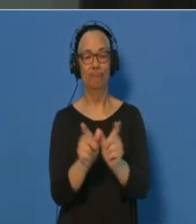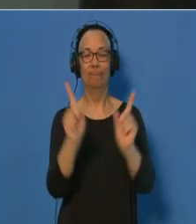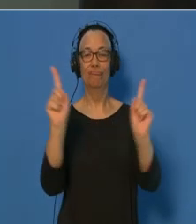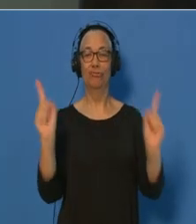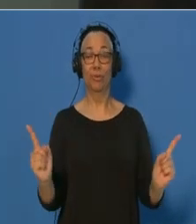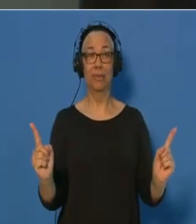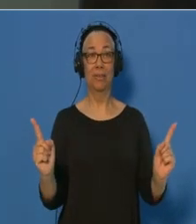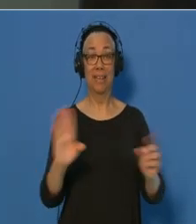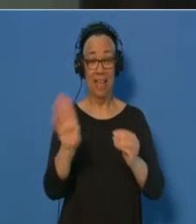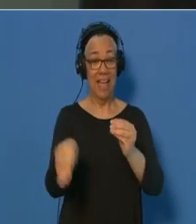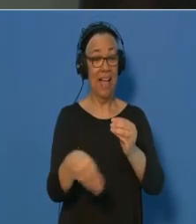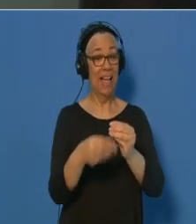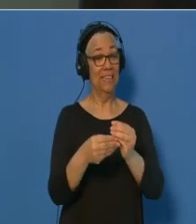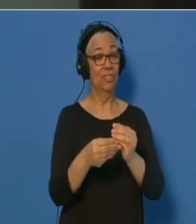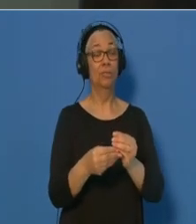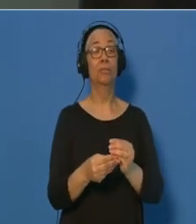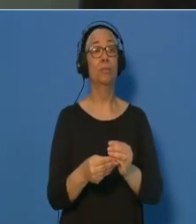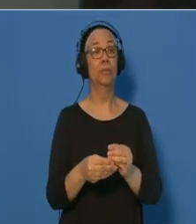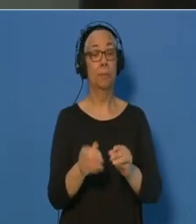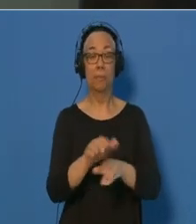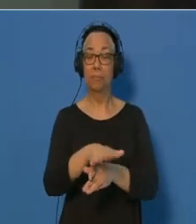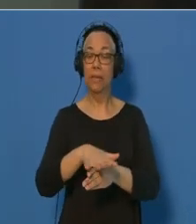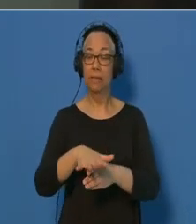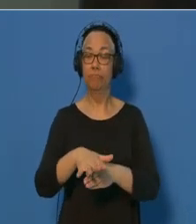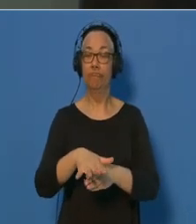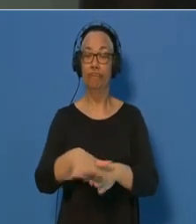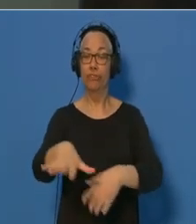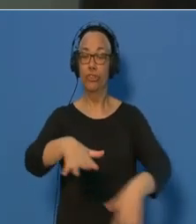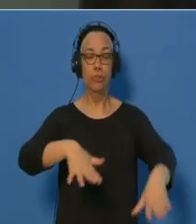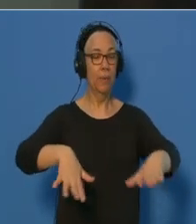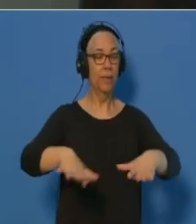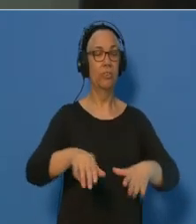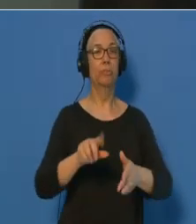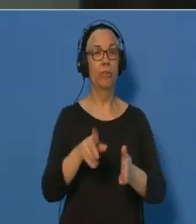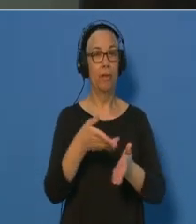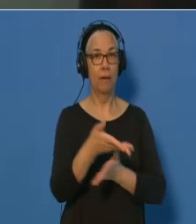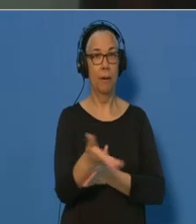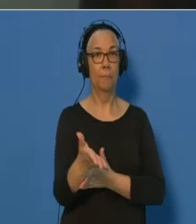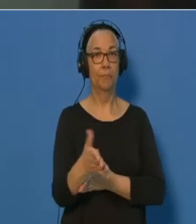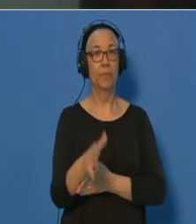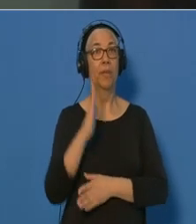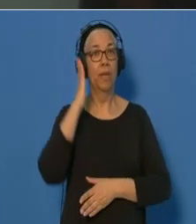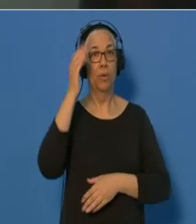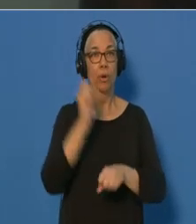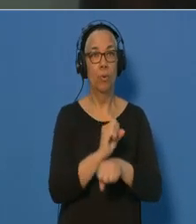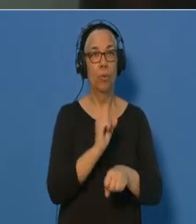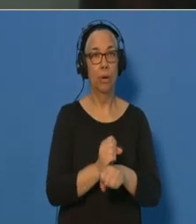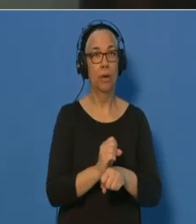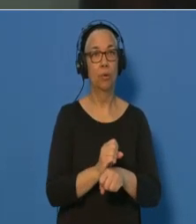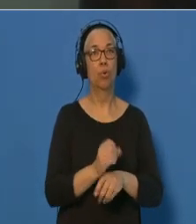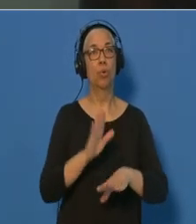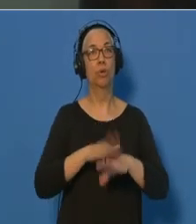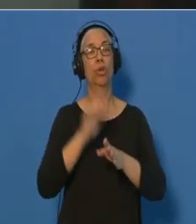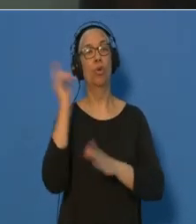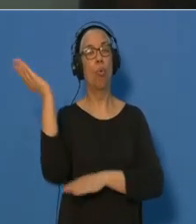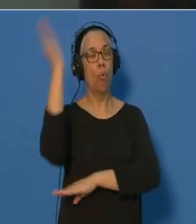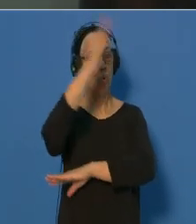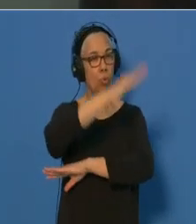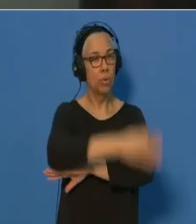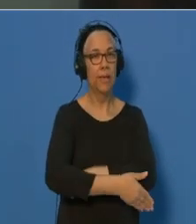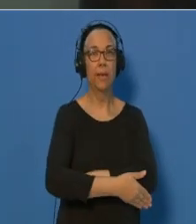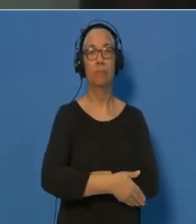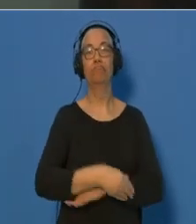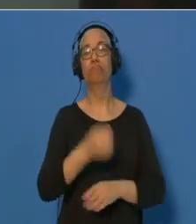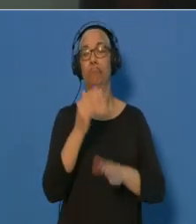has been provided, and there are additional facilities. The shelter will operate on a 24-hour schedule that includes